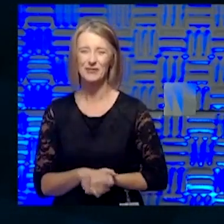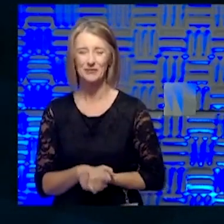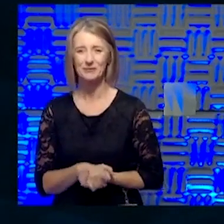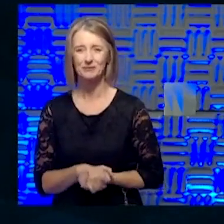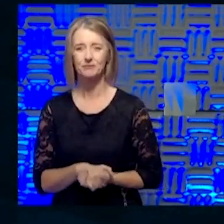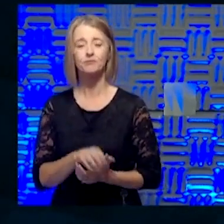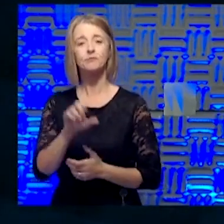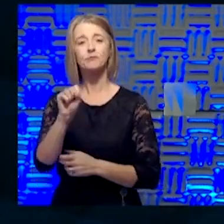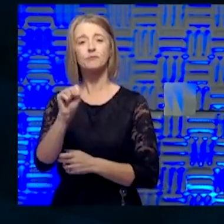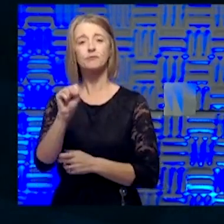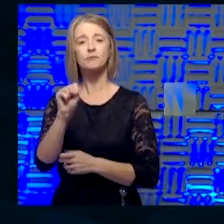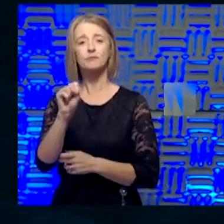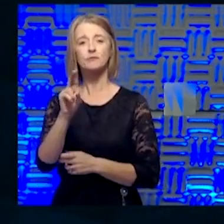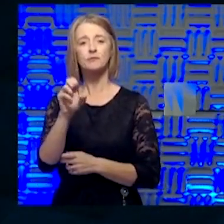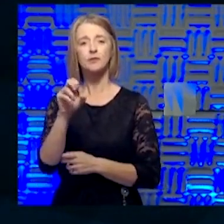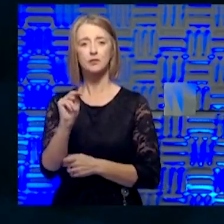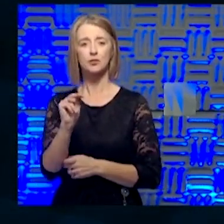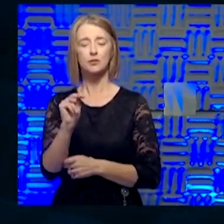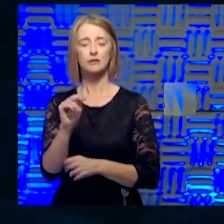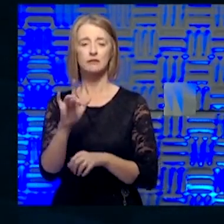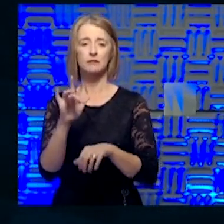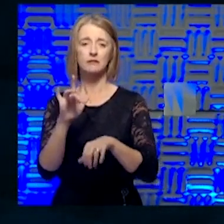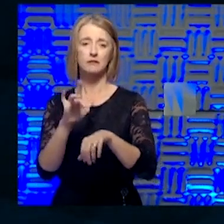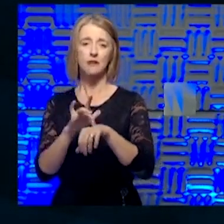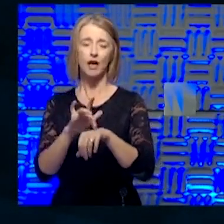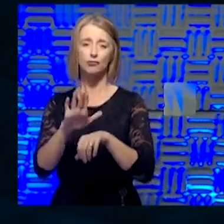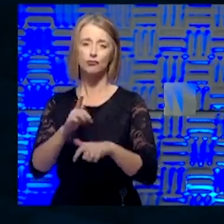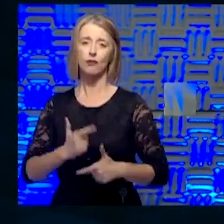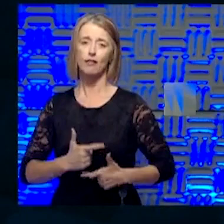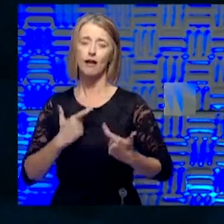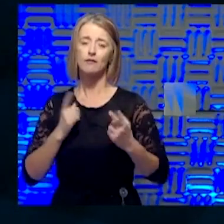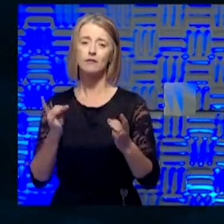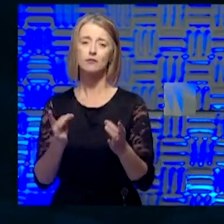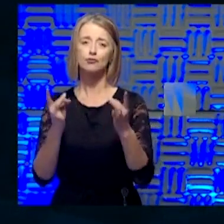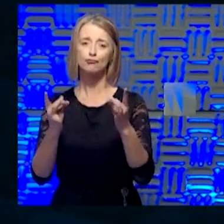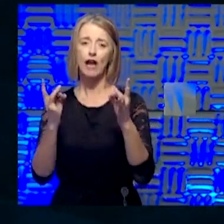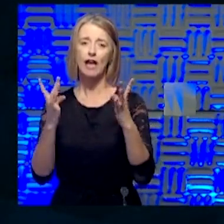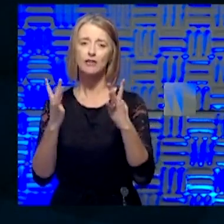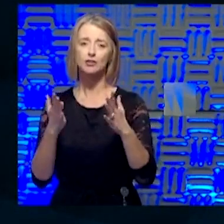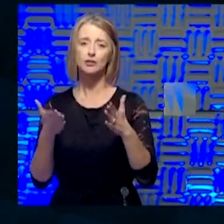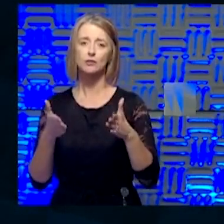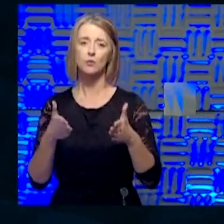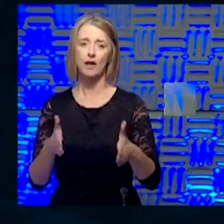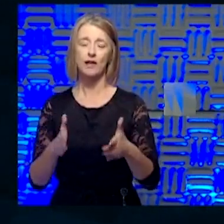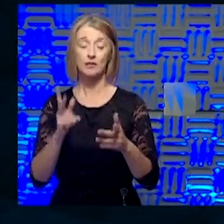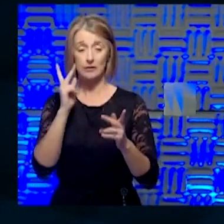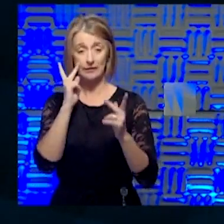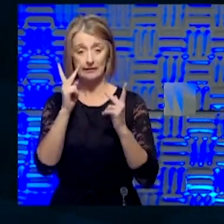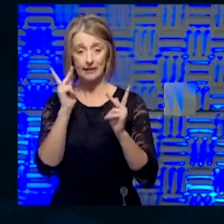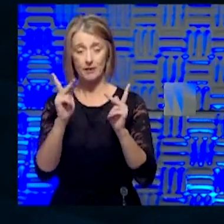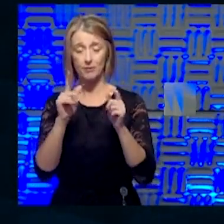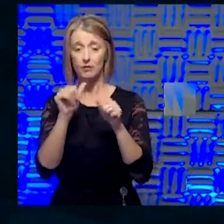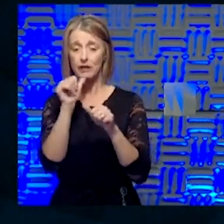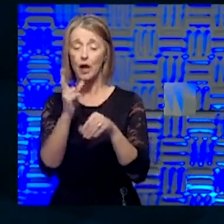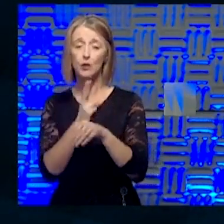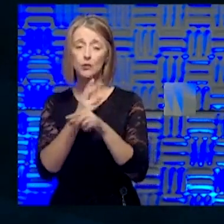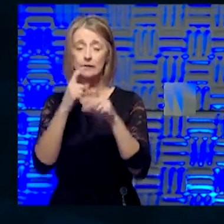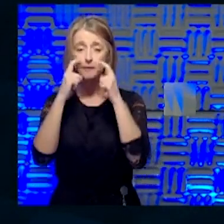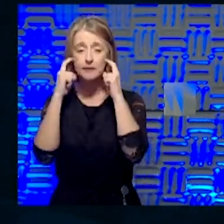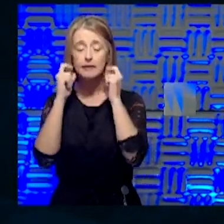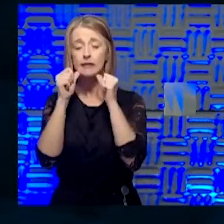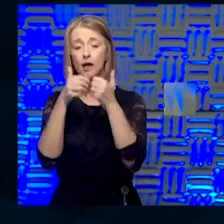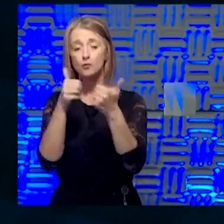bet. Susan, this has touched your life in such a tragic way. When you see people out there not wearing masks, not